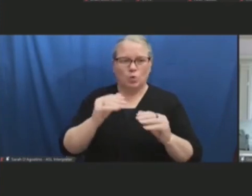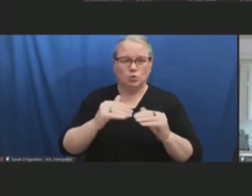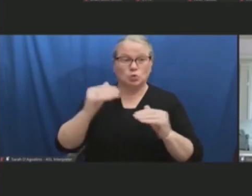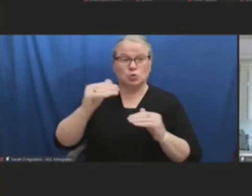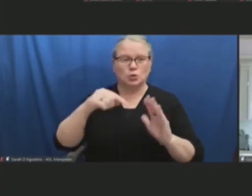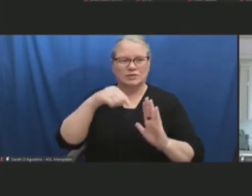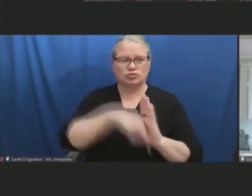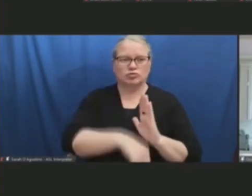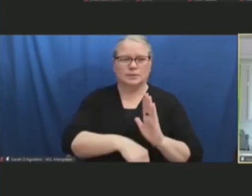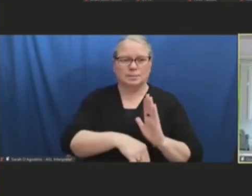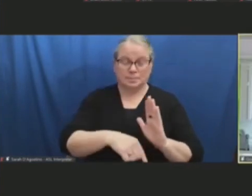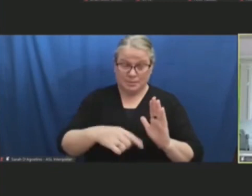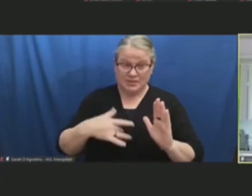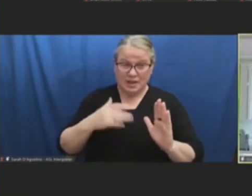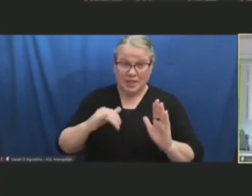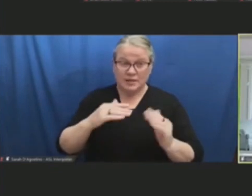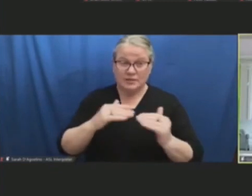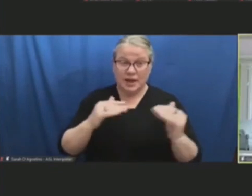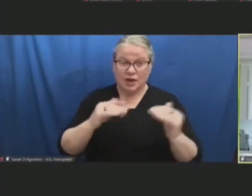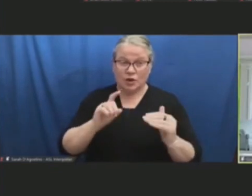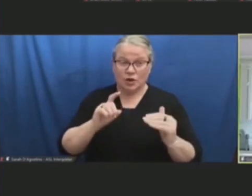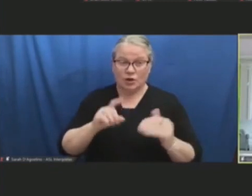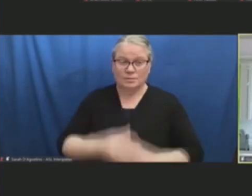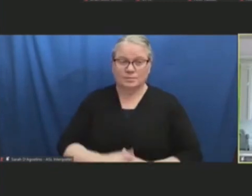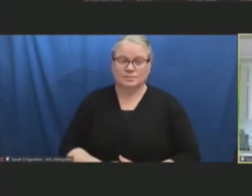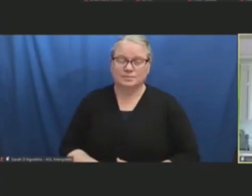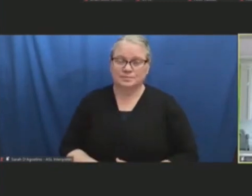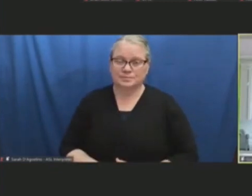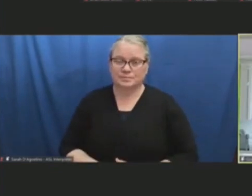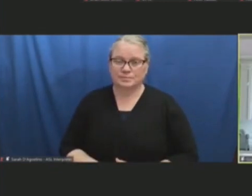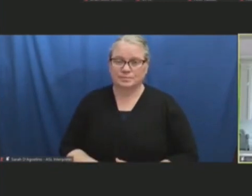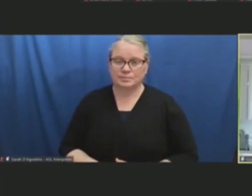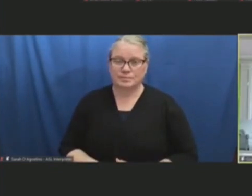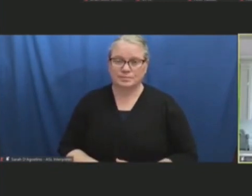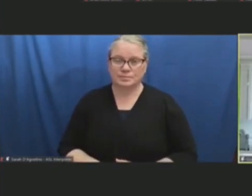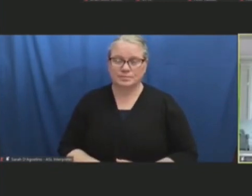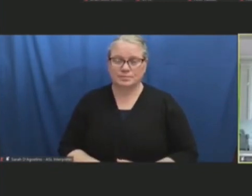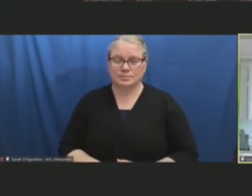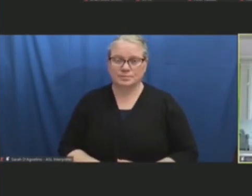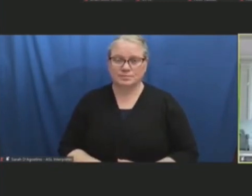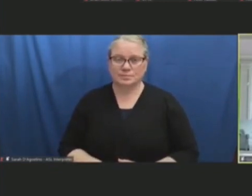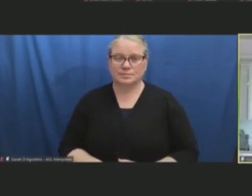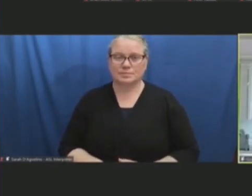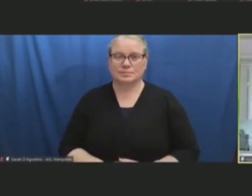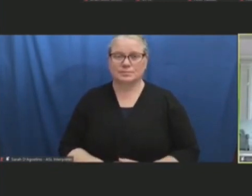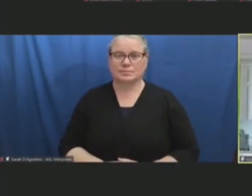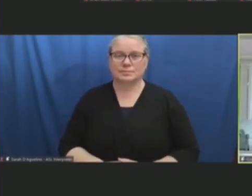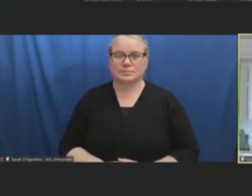Well, I just think that on some issues,